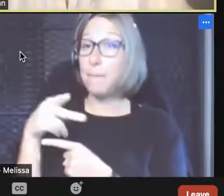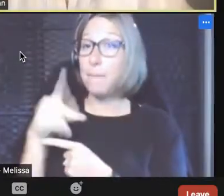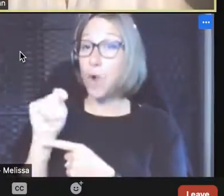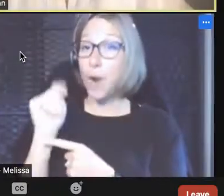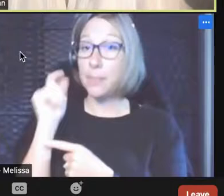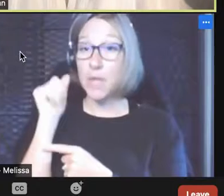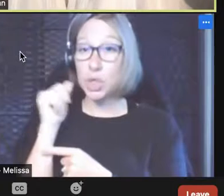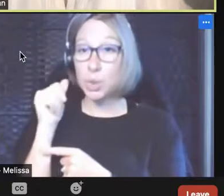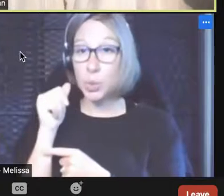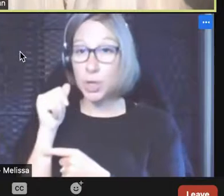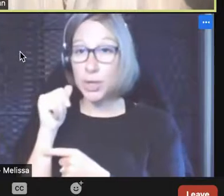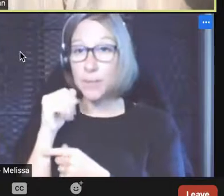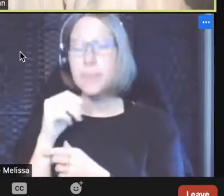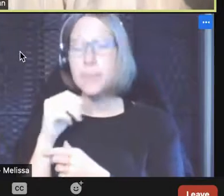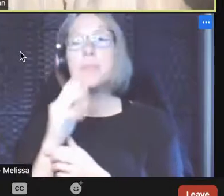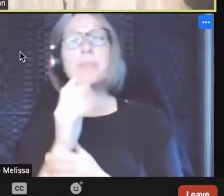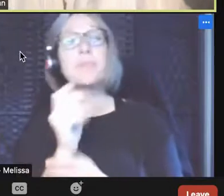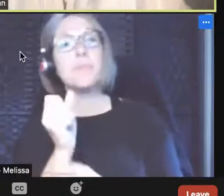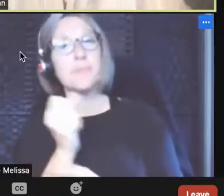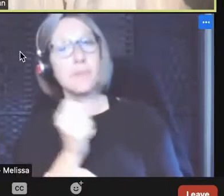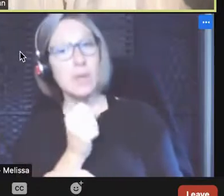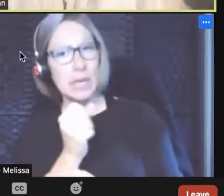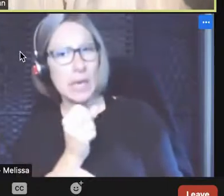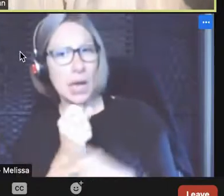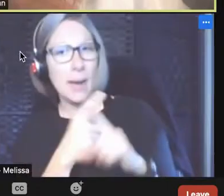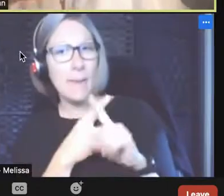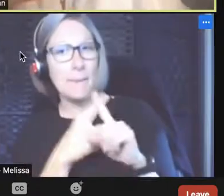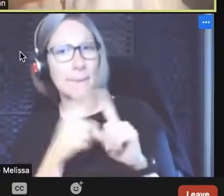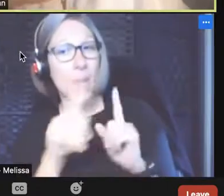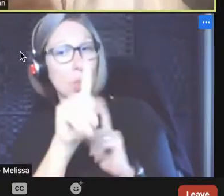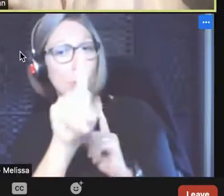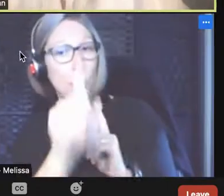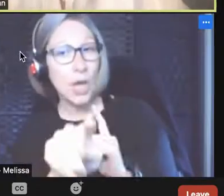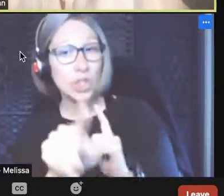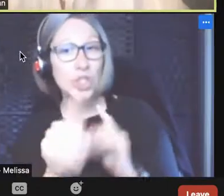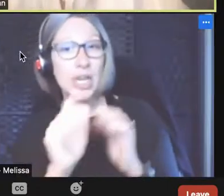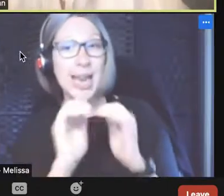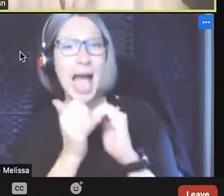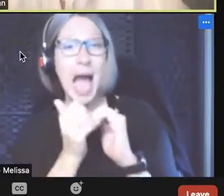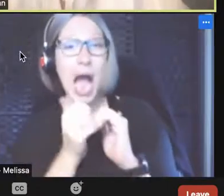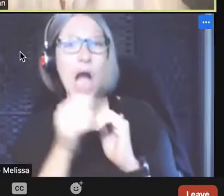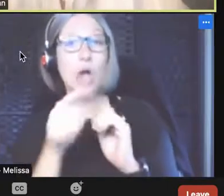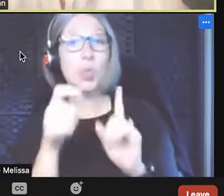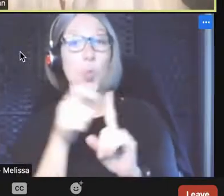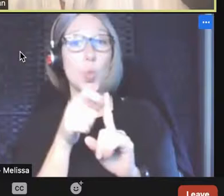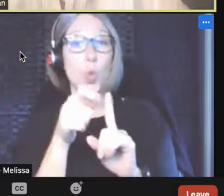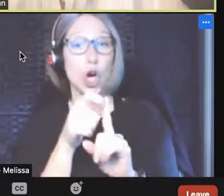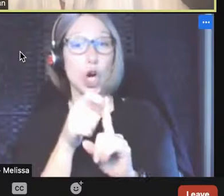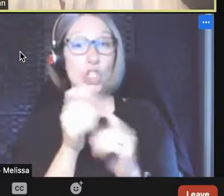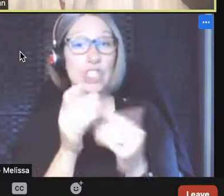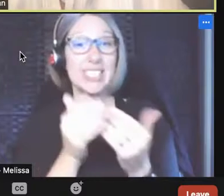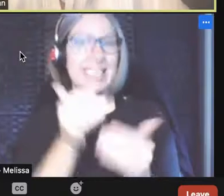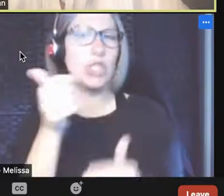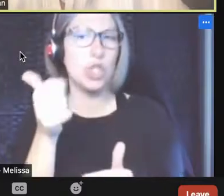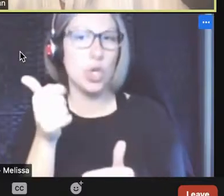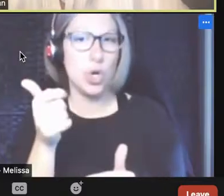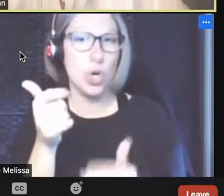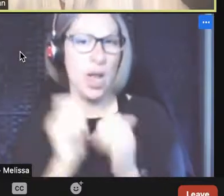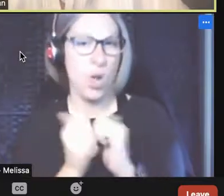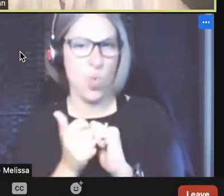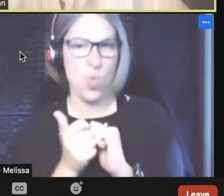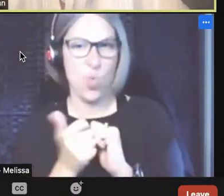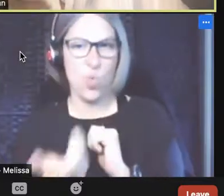Very much, but you know, but the real question is, how is it that these words could be easier for him?